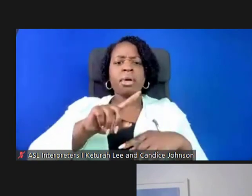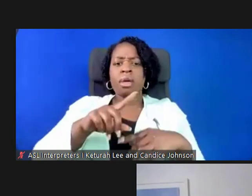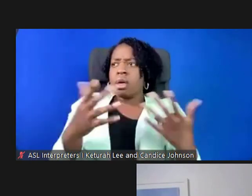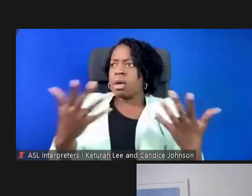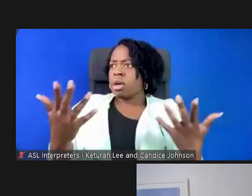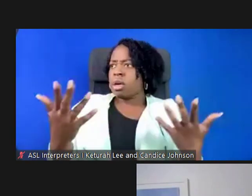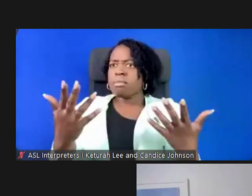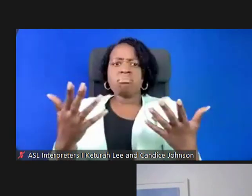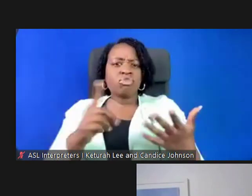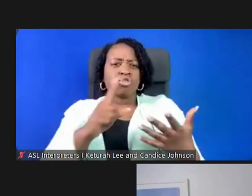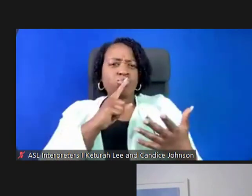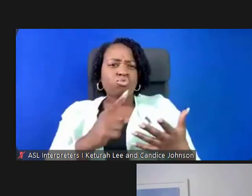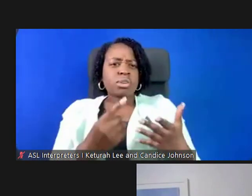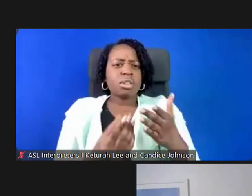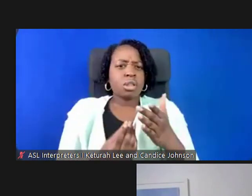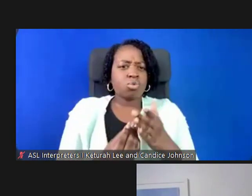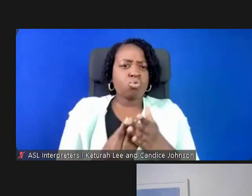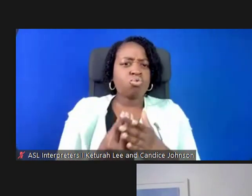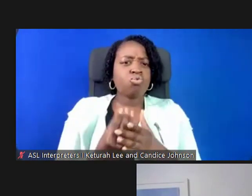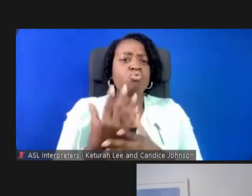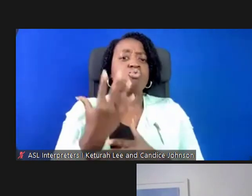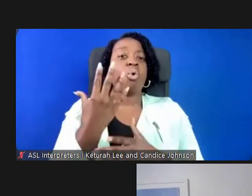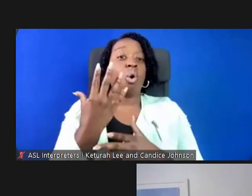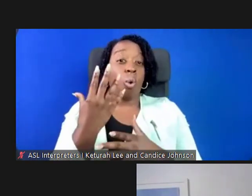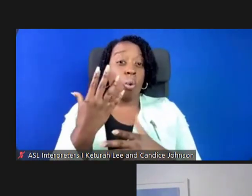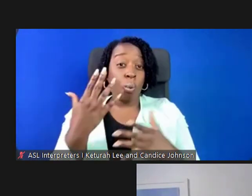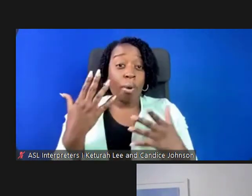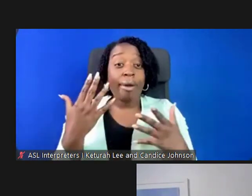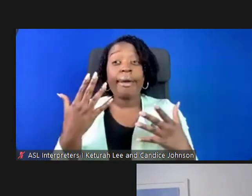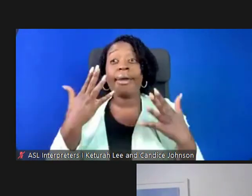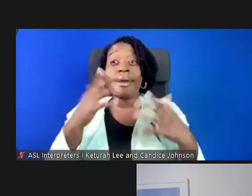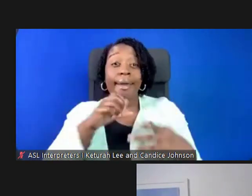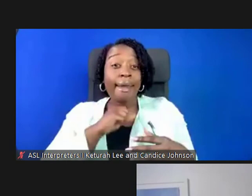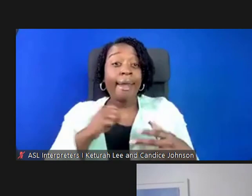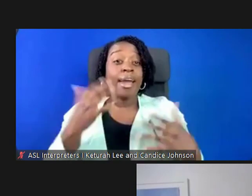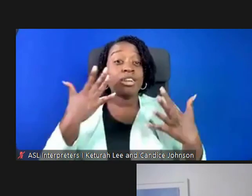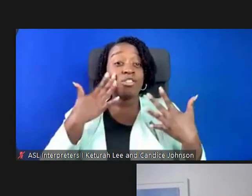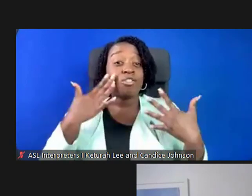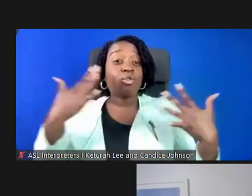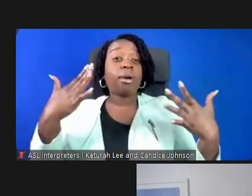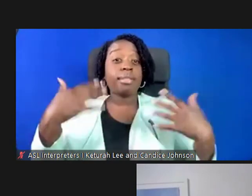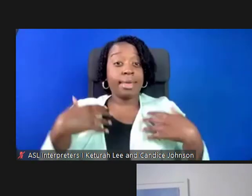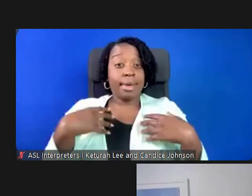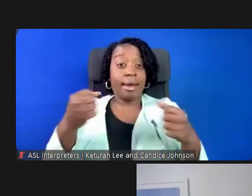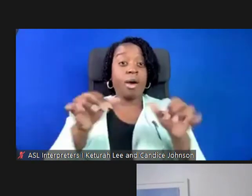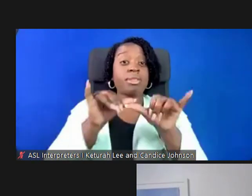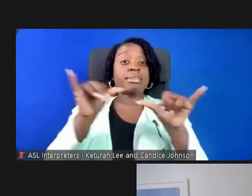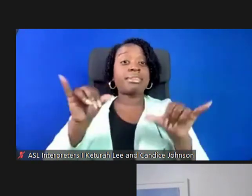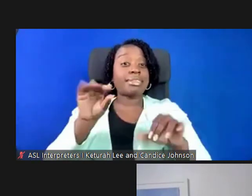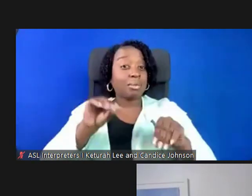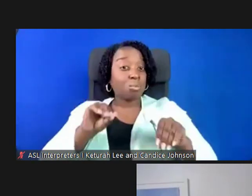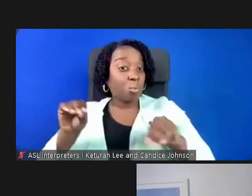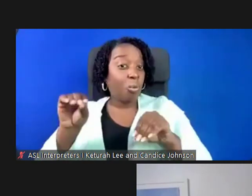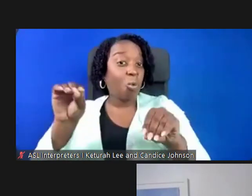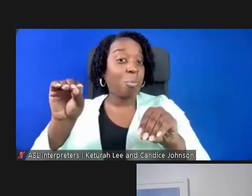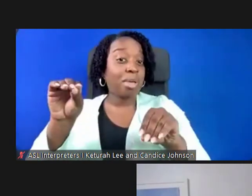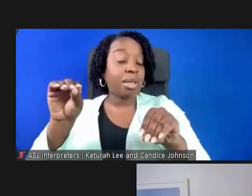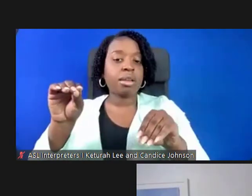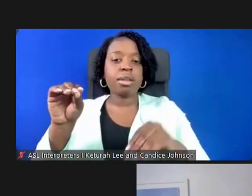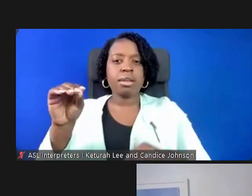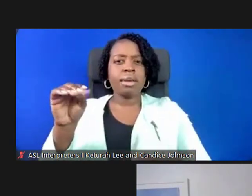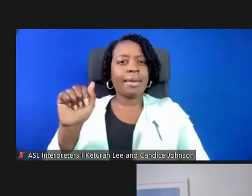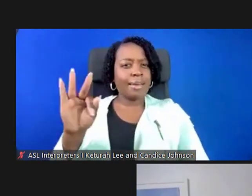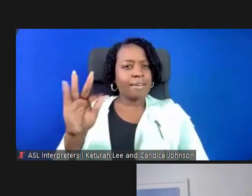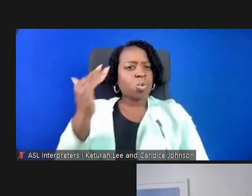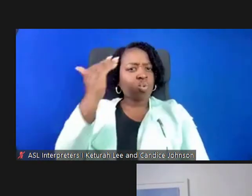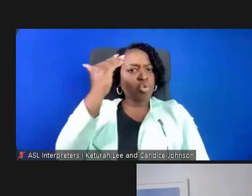the growing age-friendly health systems movement. And if you're familiar with that, you know that the sort